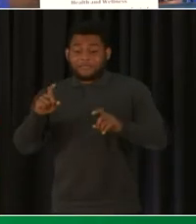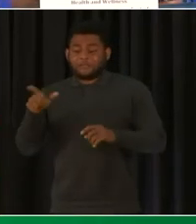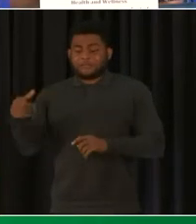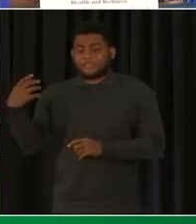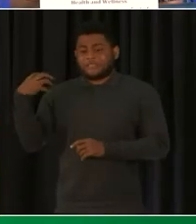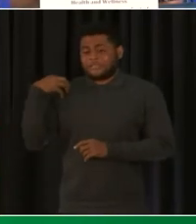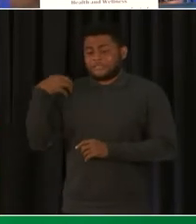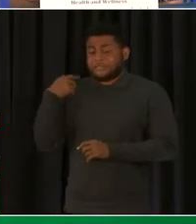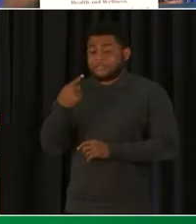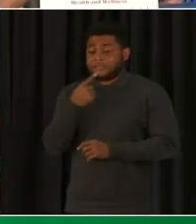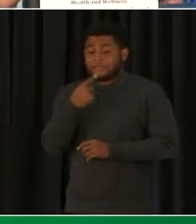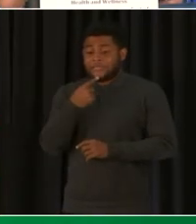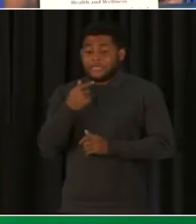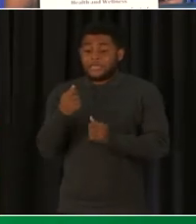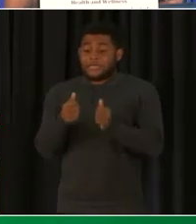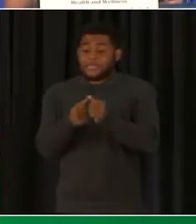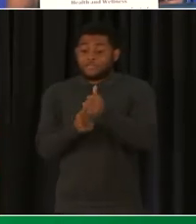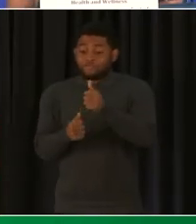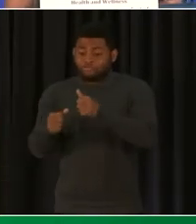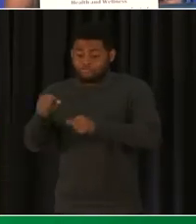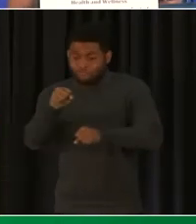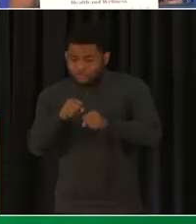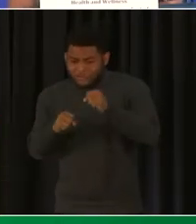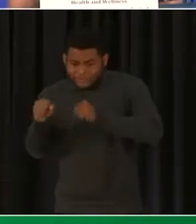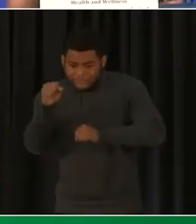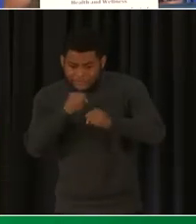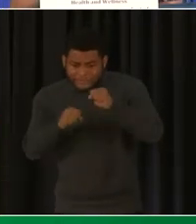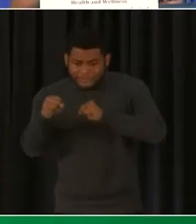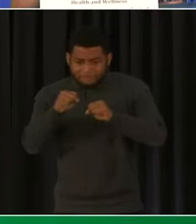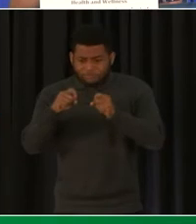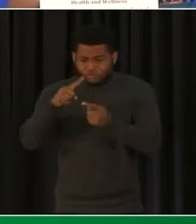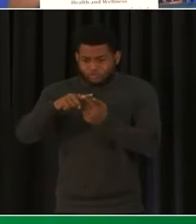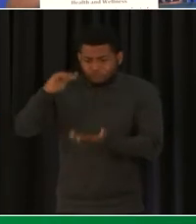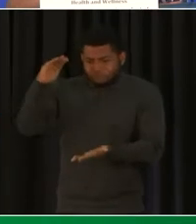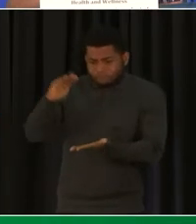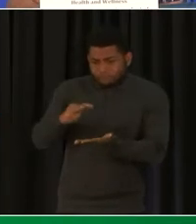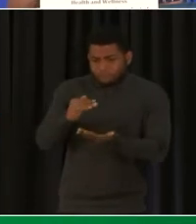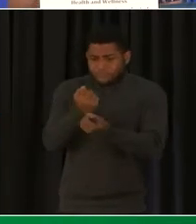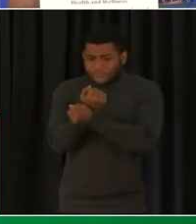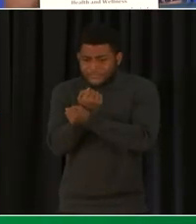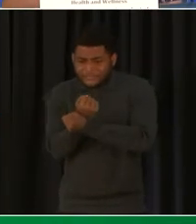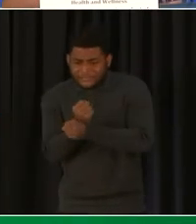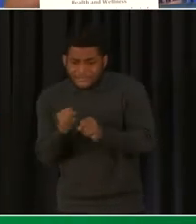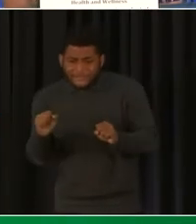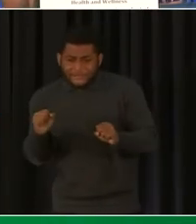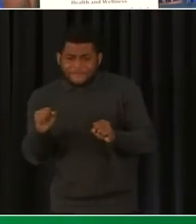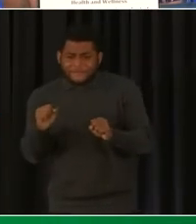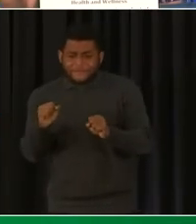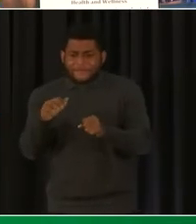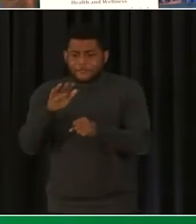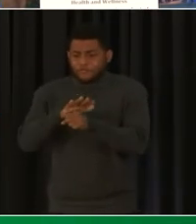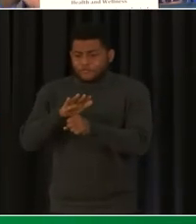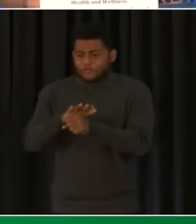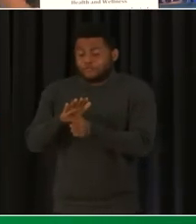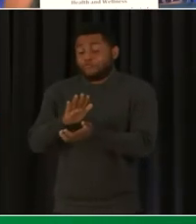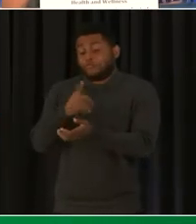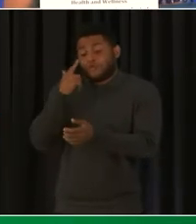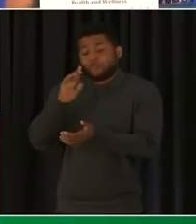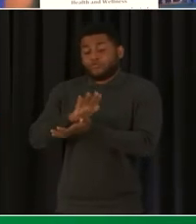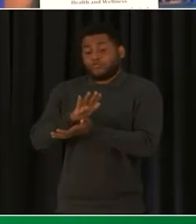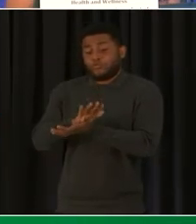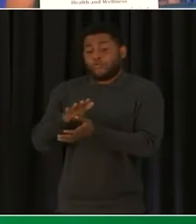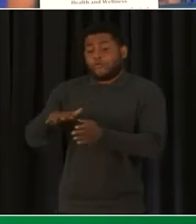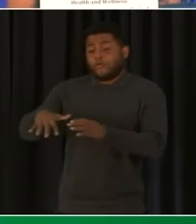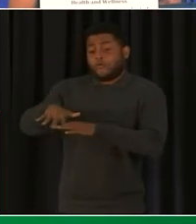layered mitigation strategy. So lots of strategies coming together to ensure the safest environments for students, staff, and